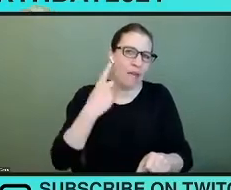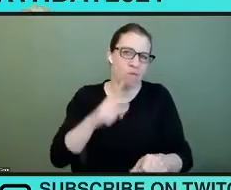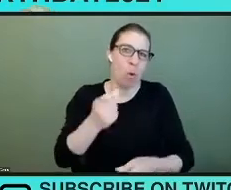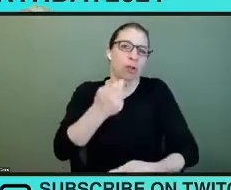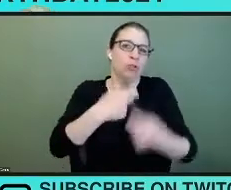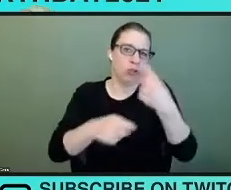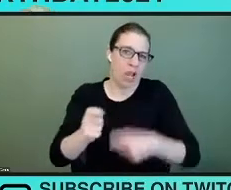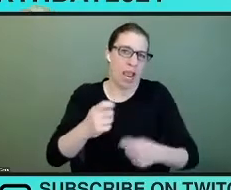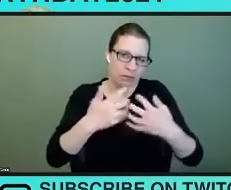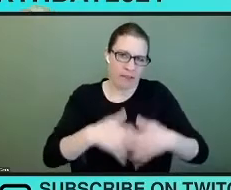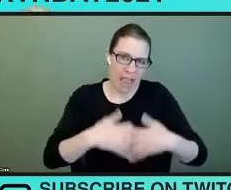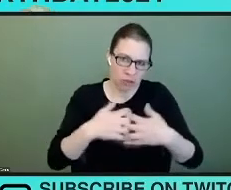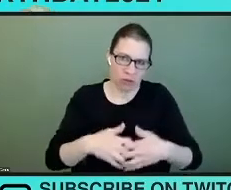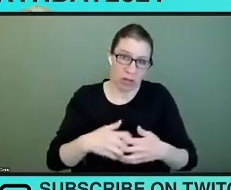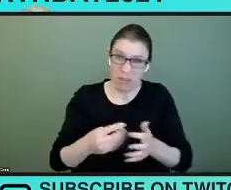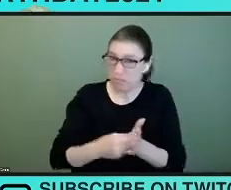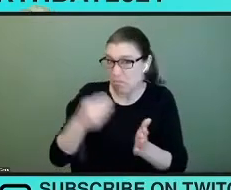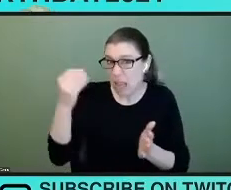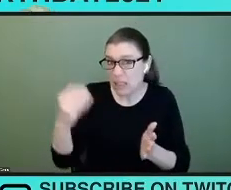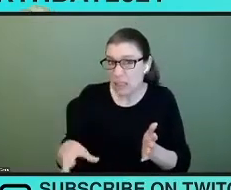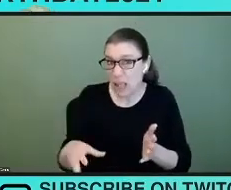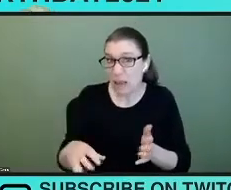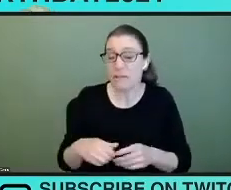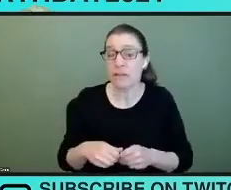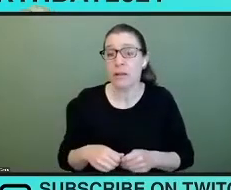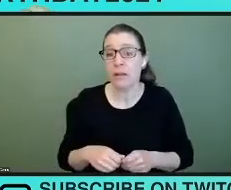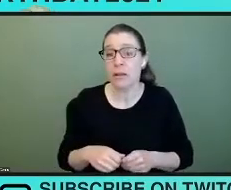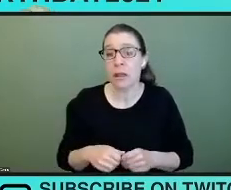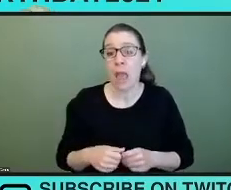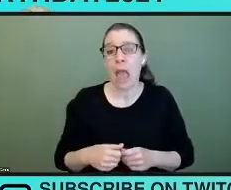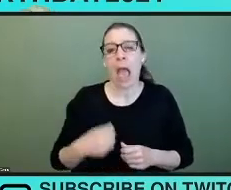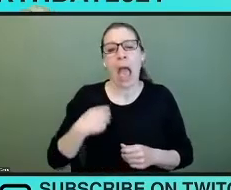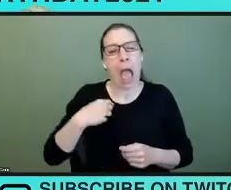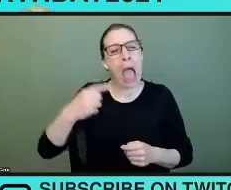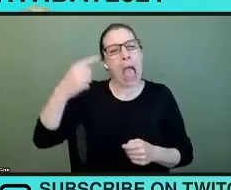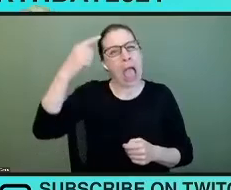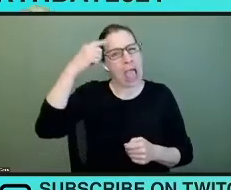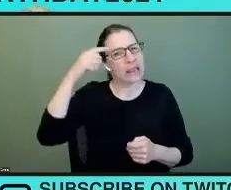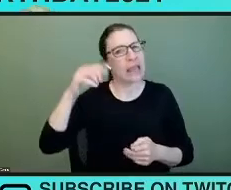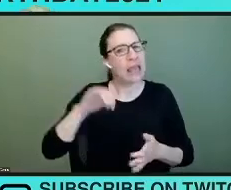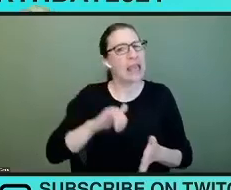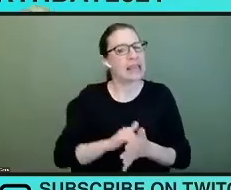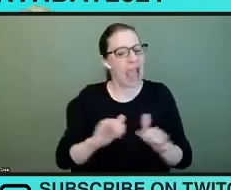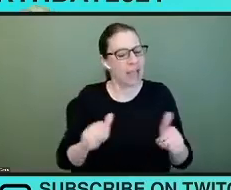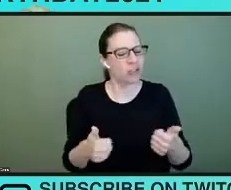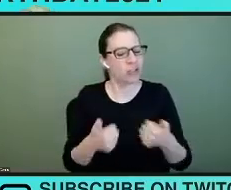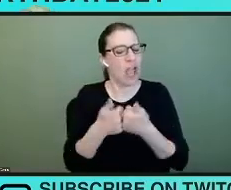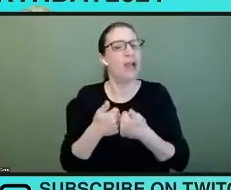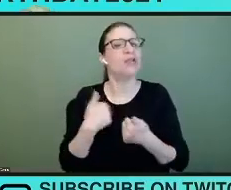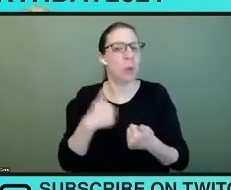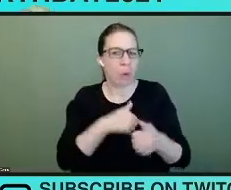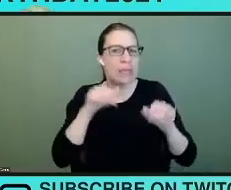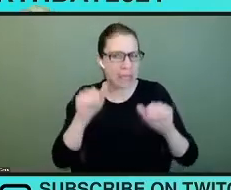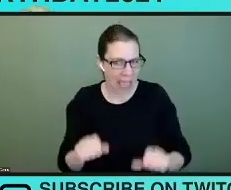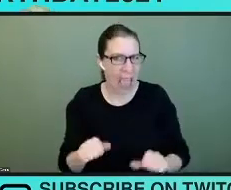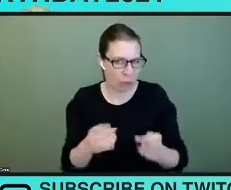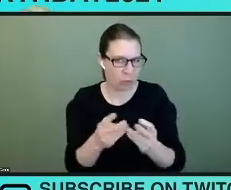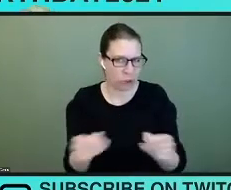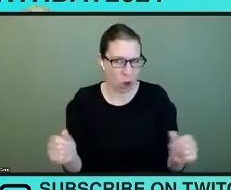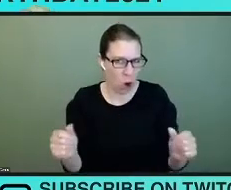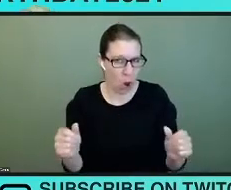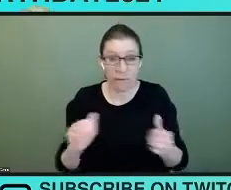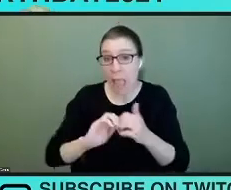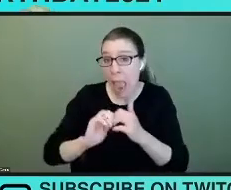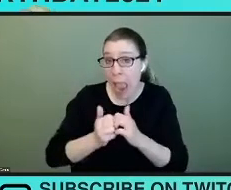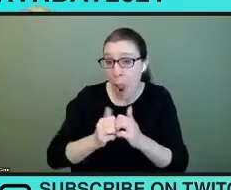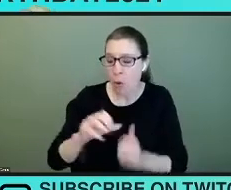a challenge that I believe is surmountable, and it has to do with scale. Since we know